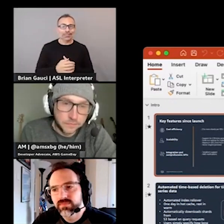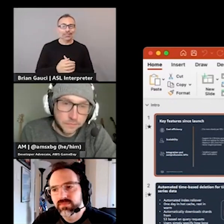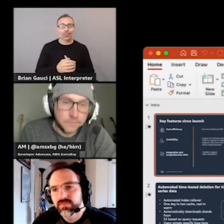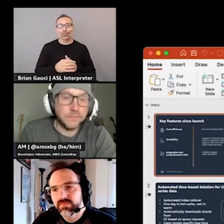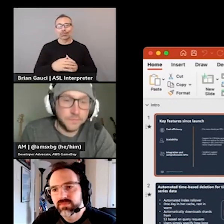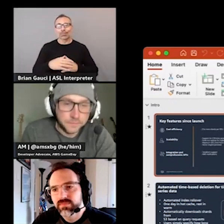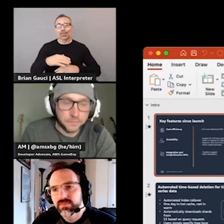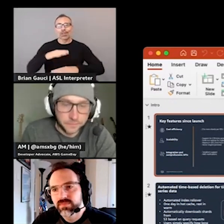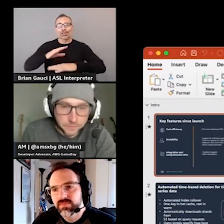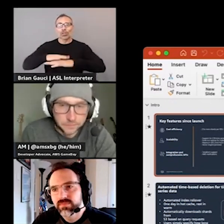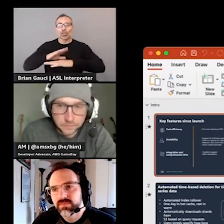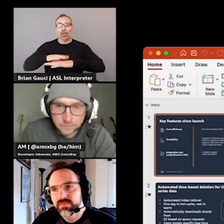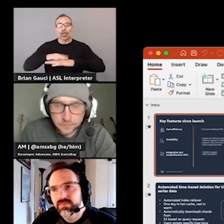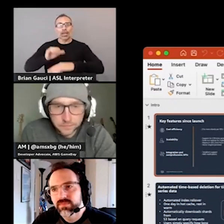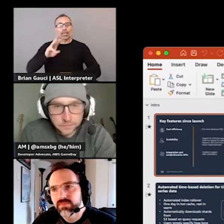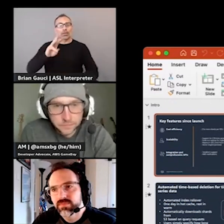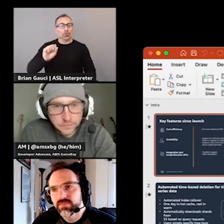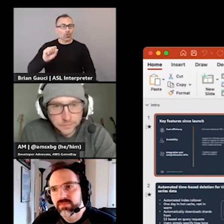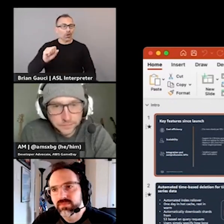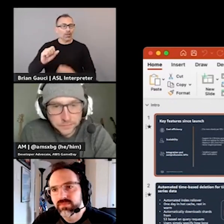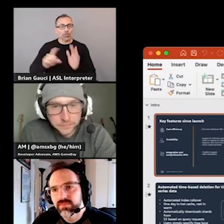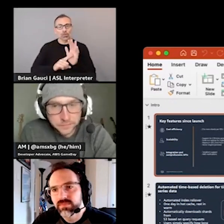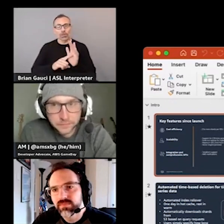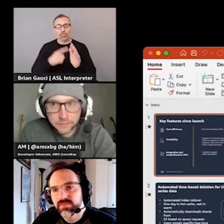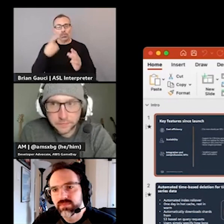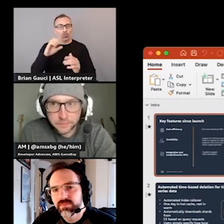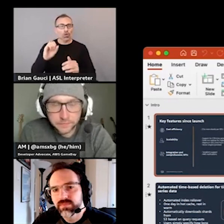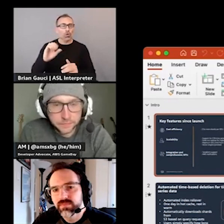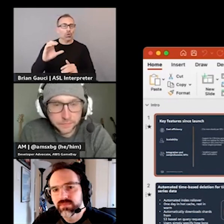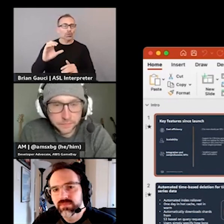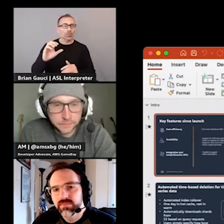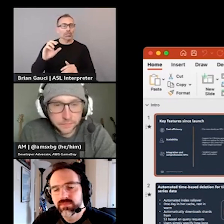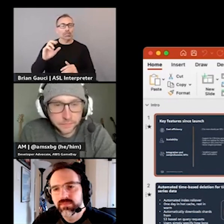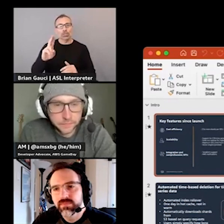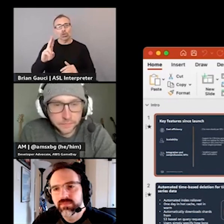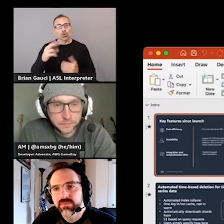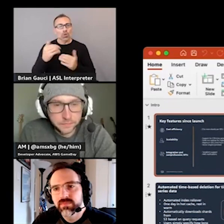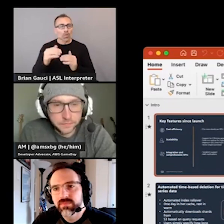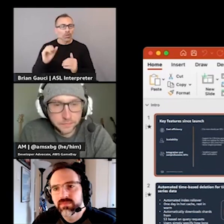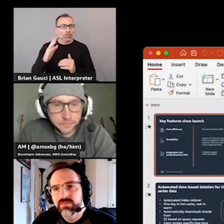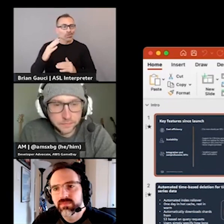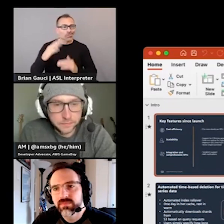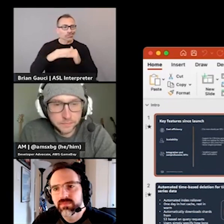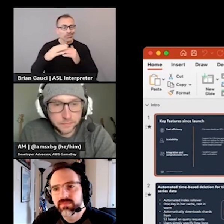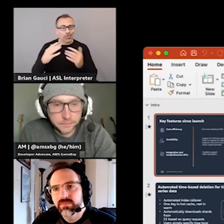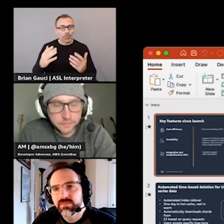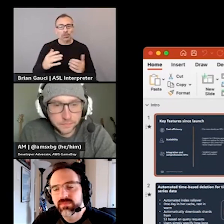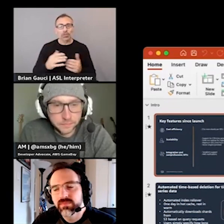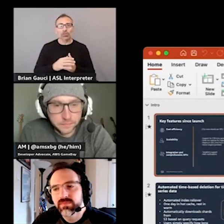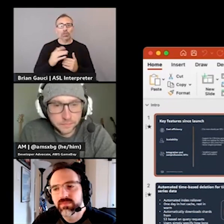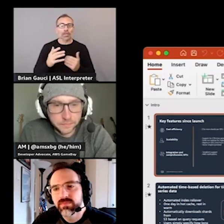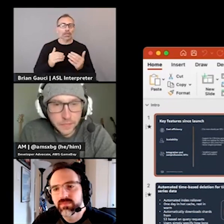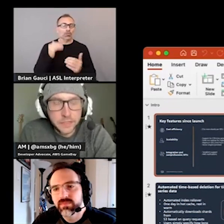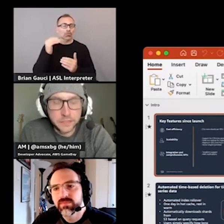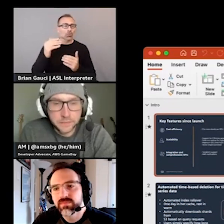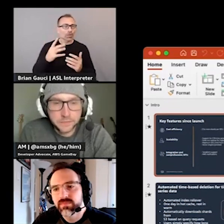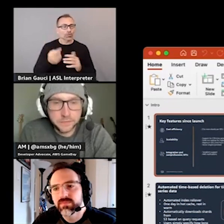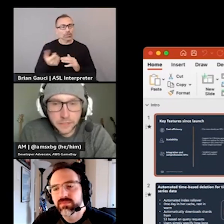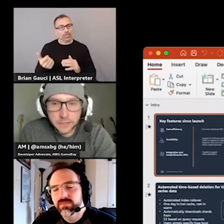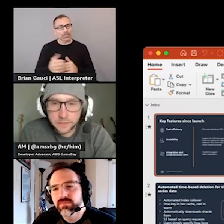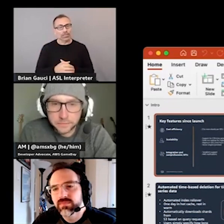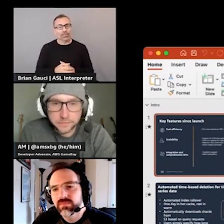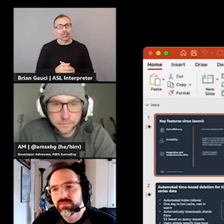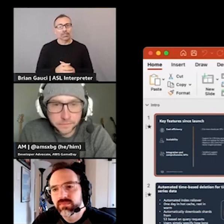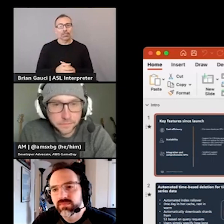is OCU limits or OCU thresholds are breached, so that they can raise the limit or delete the data. Nice.